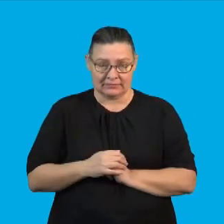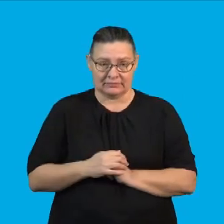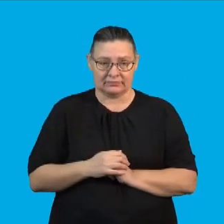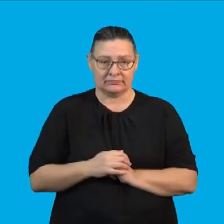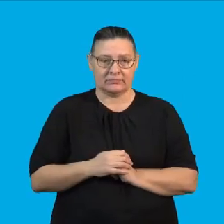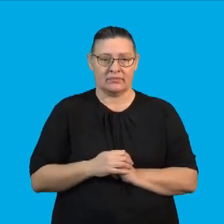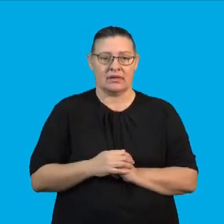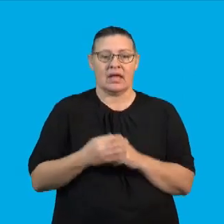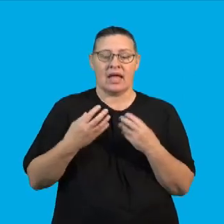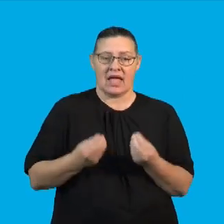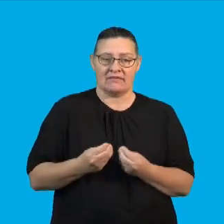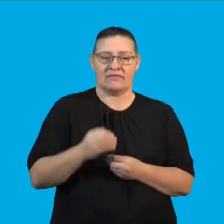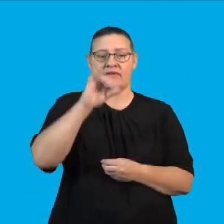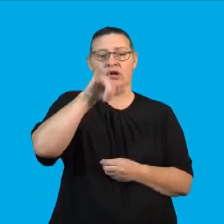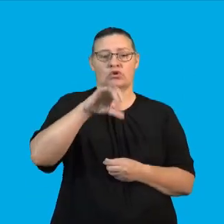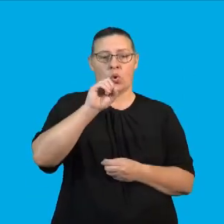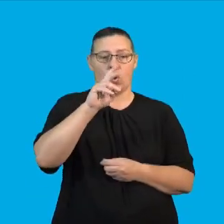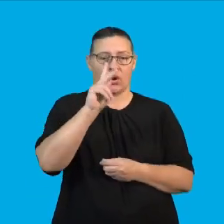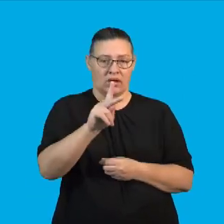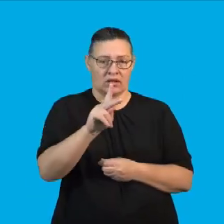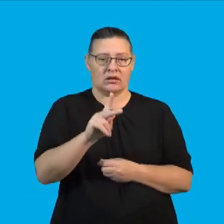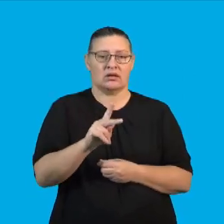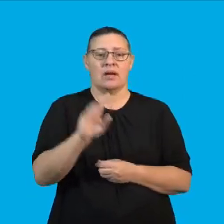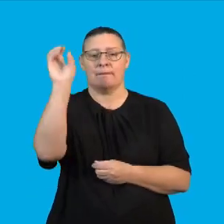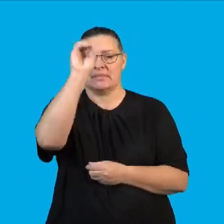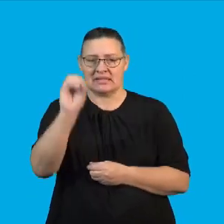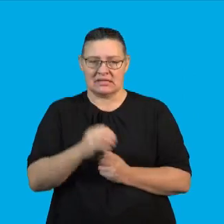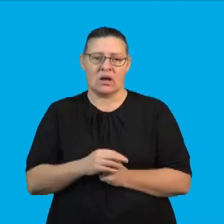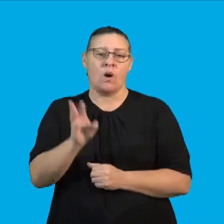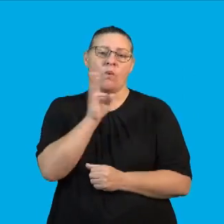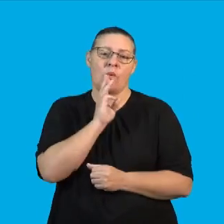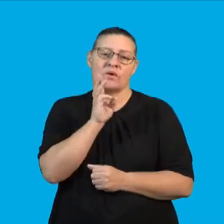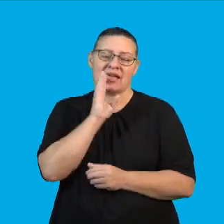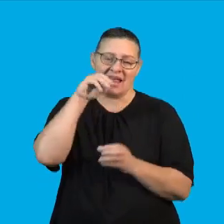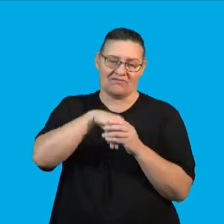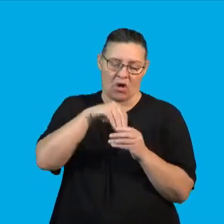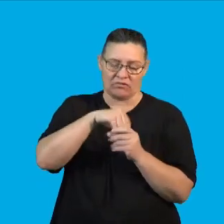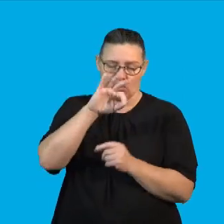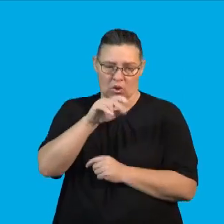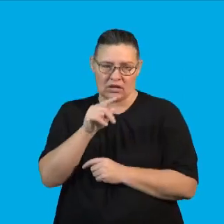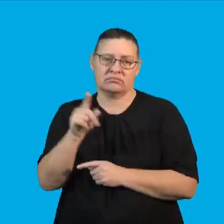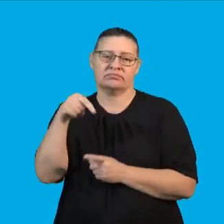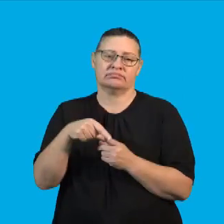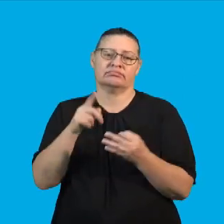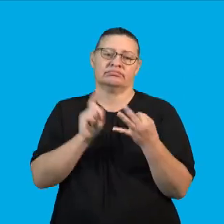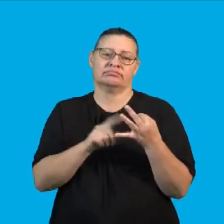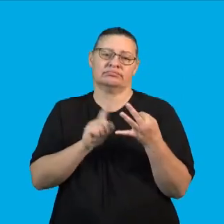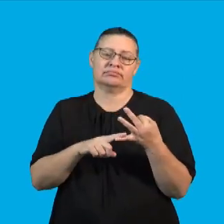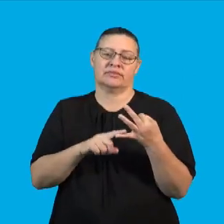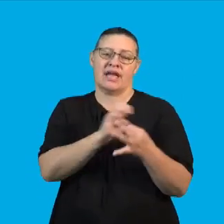species. We've got the composition of yolk in percentage, water content in